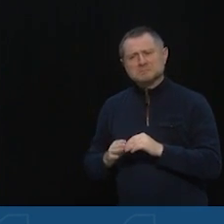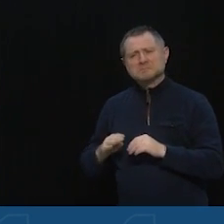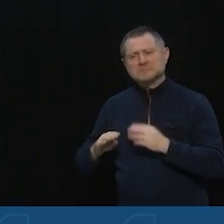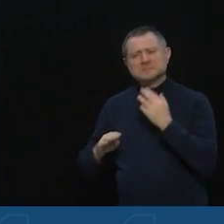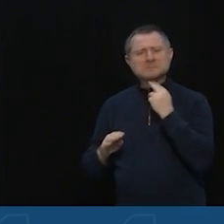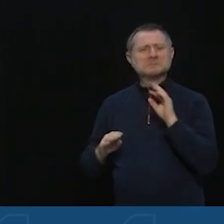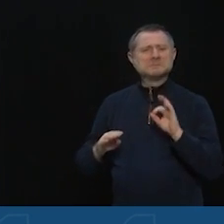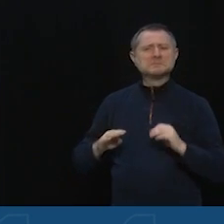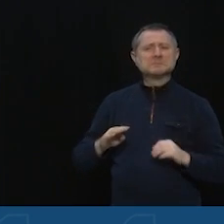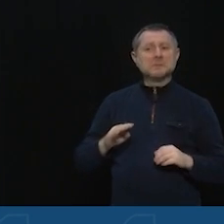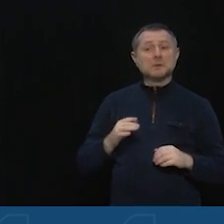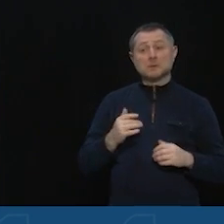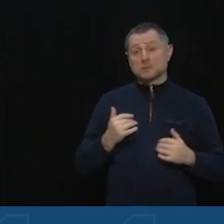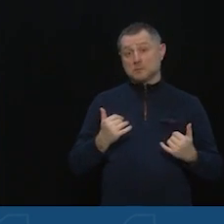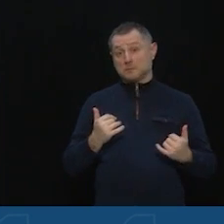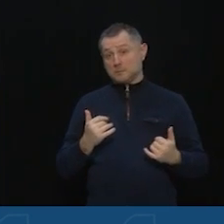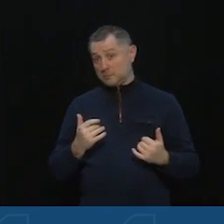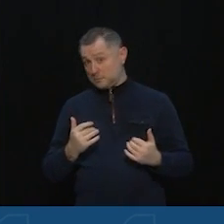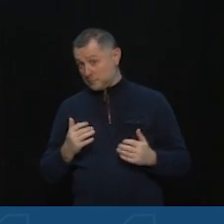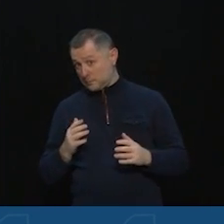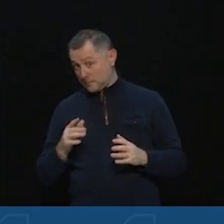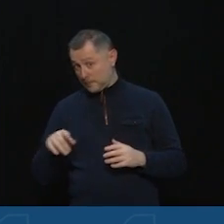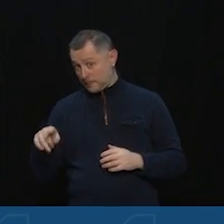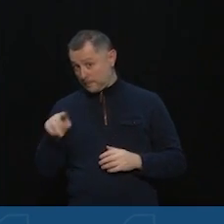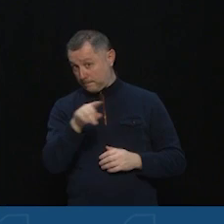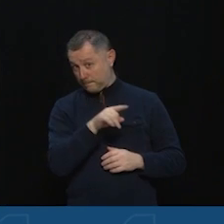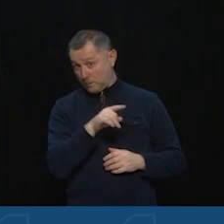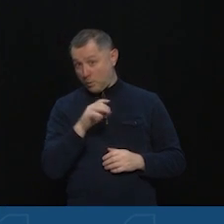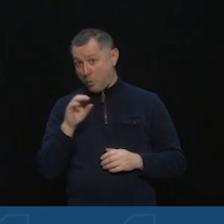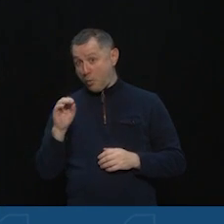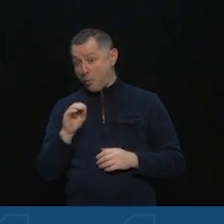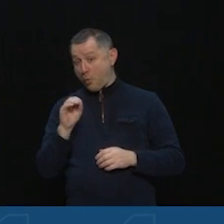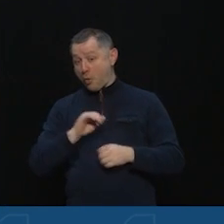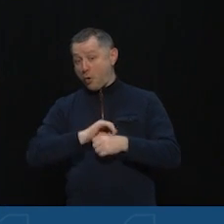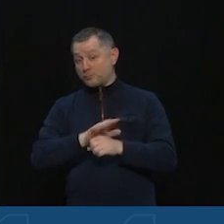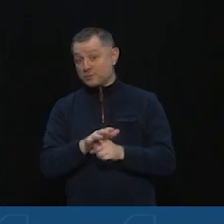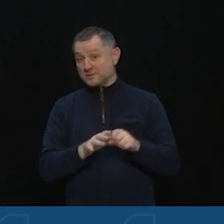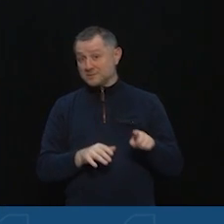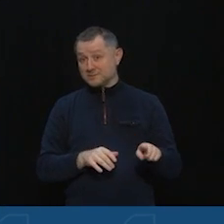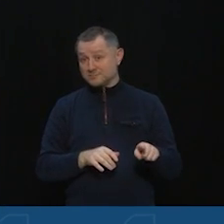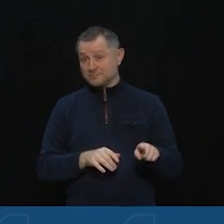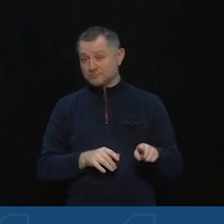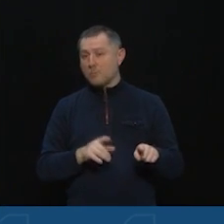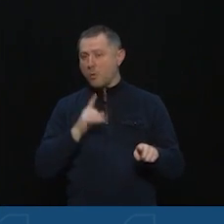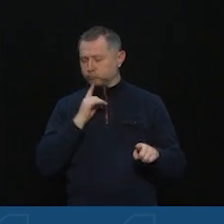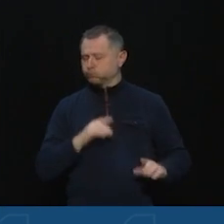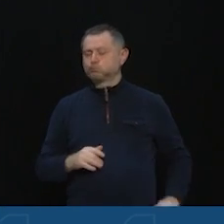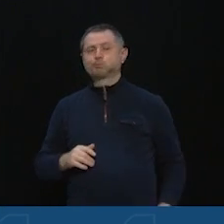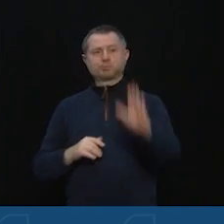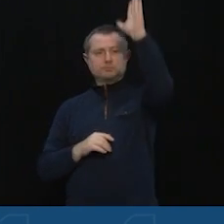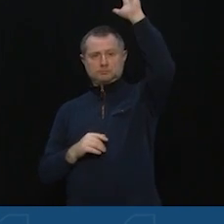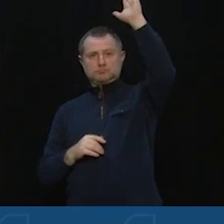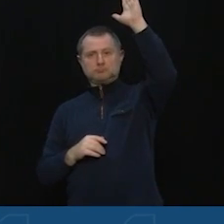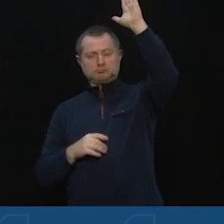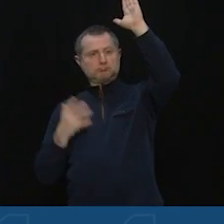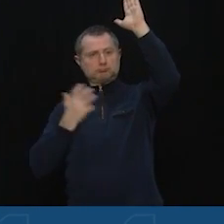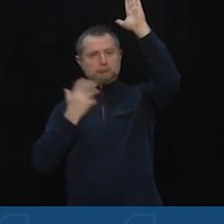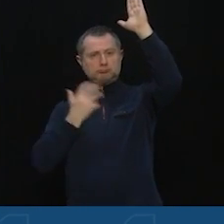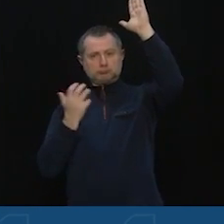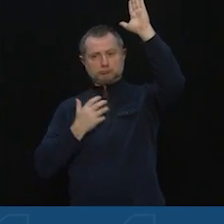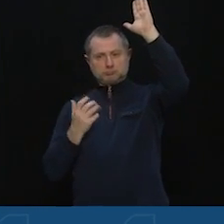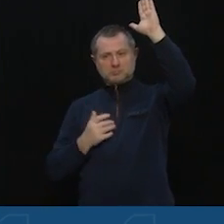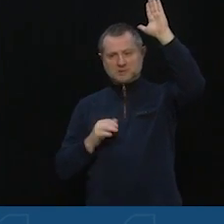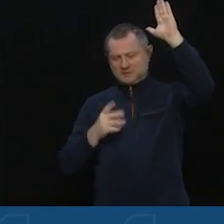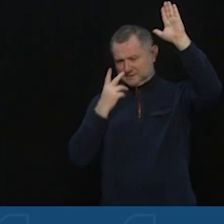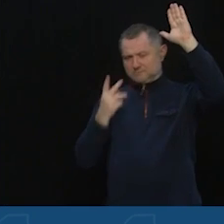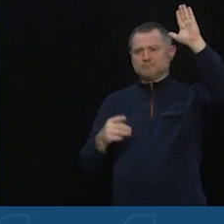been the cliff that all of us recognized with Omicron. I don't know if I should call it a cliff, but we all know the familiar Omicron